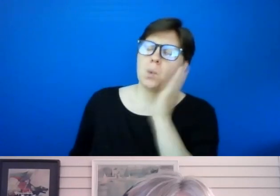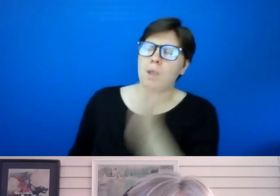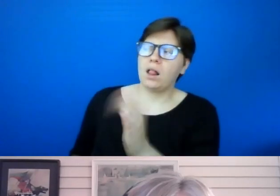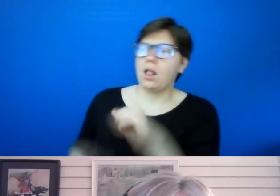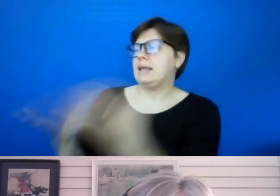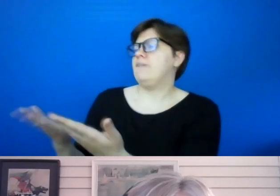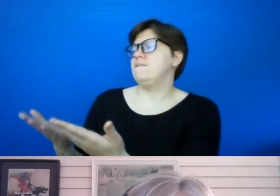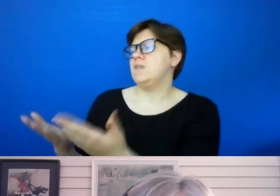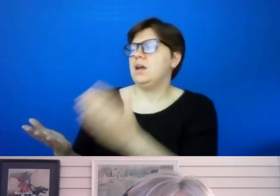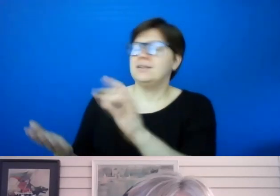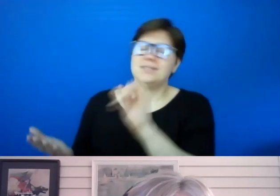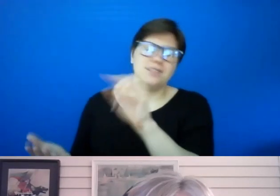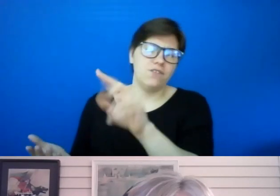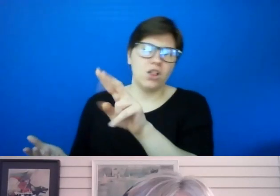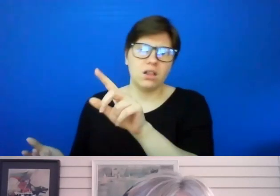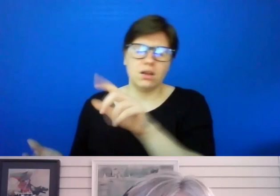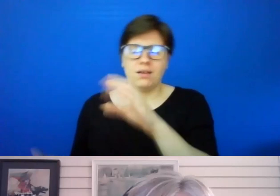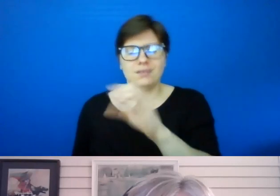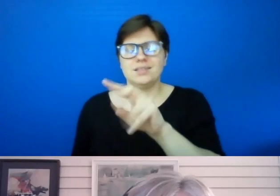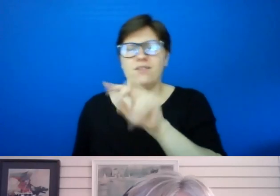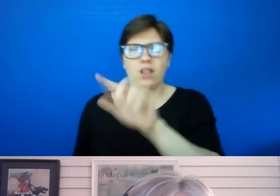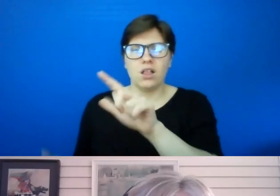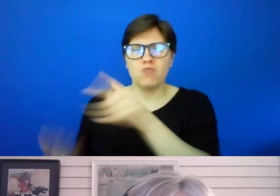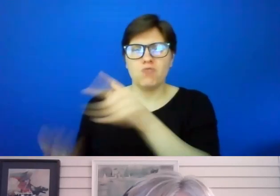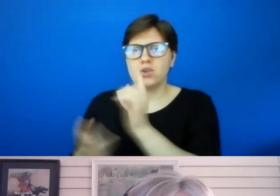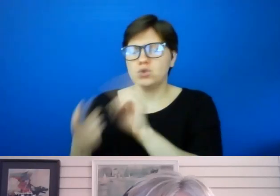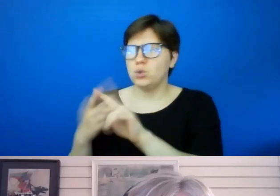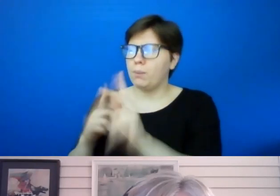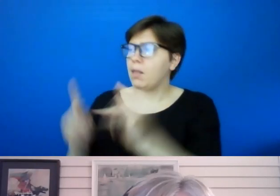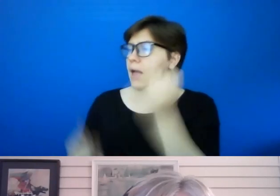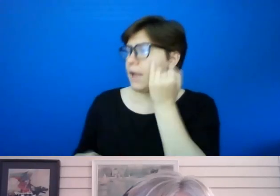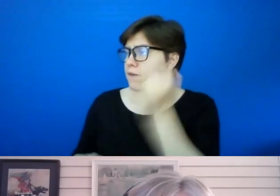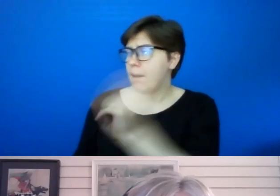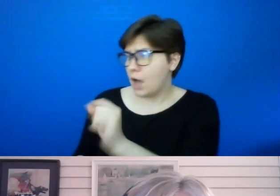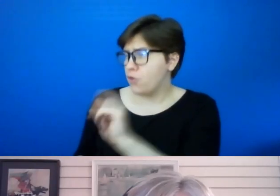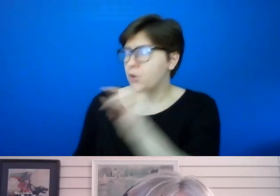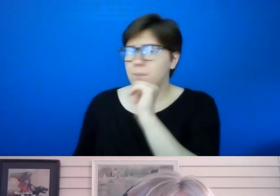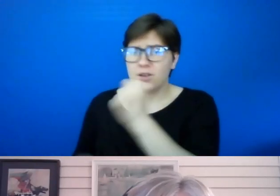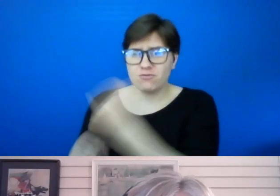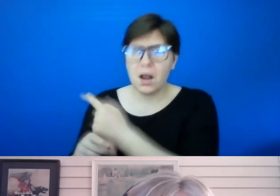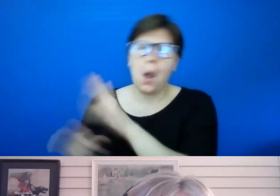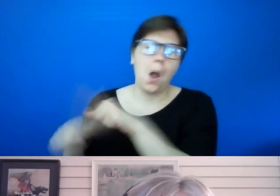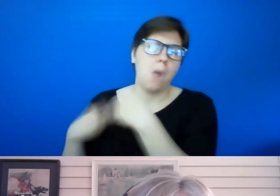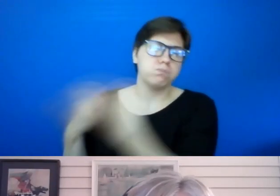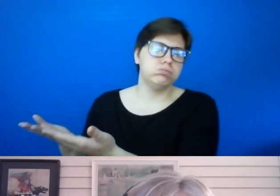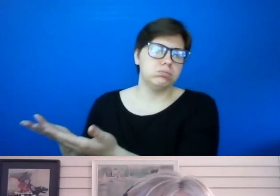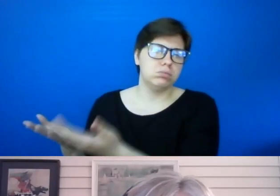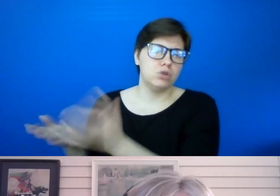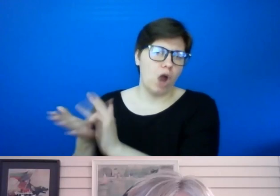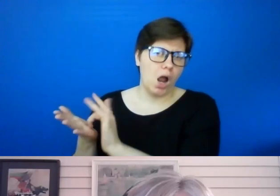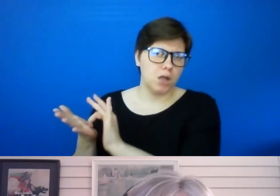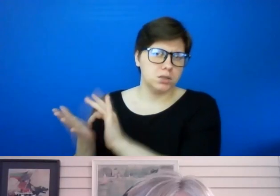a civil right to people that if they're incontinent, well, here, let's give you some drugs